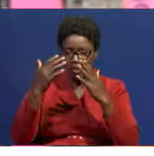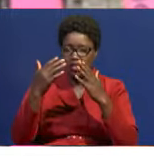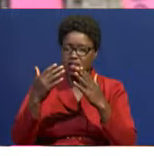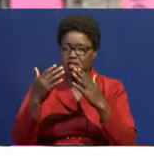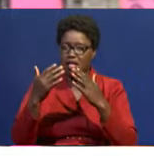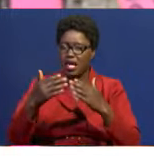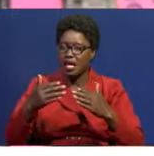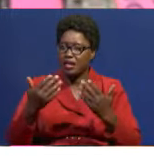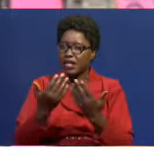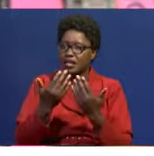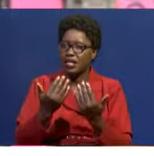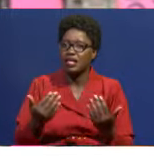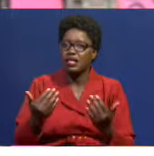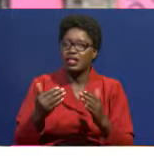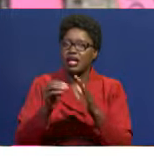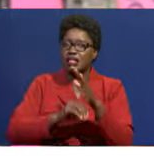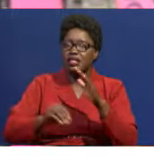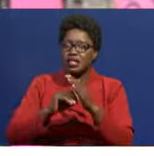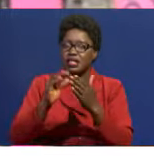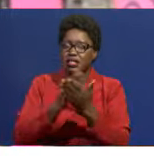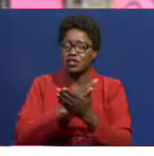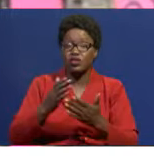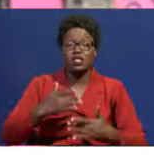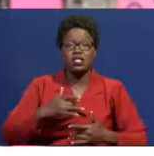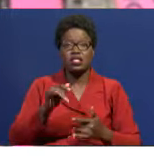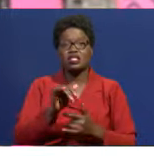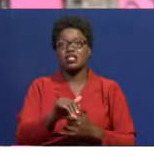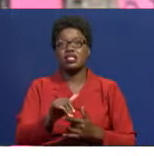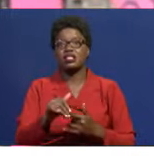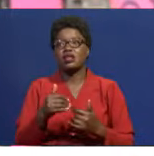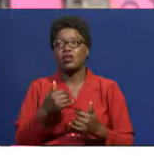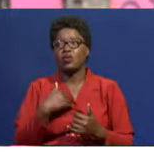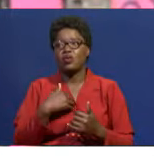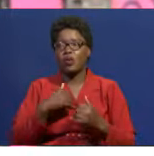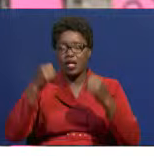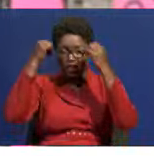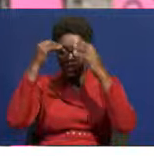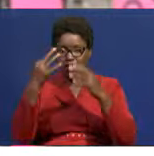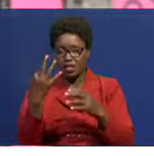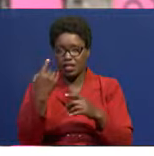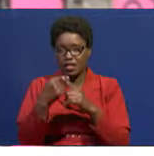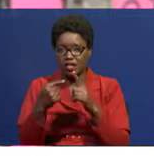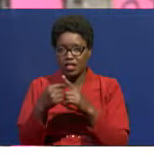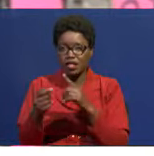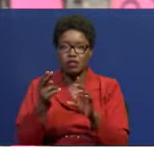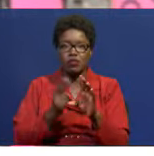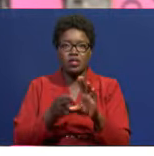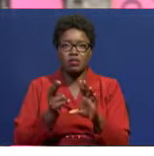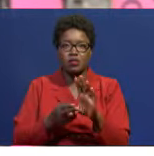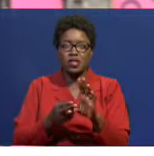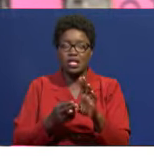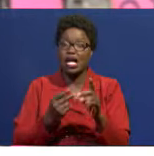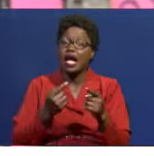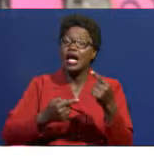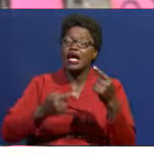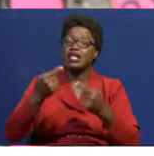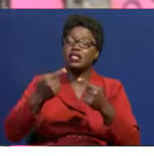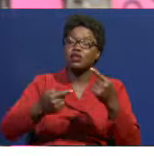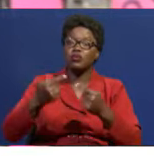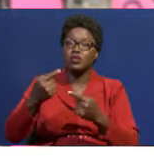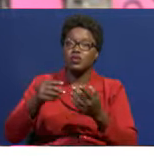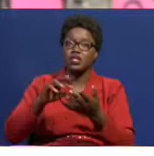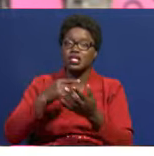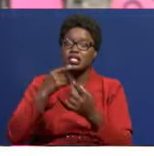there in the kindergarten section. It's very interesting that we've had even learners who are 3 years old participating in the race. That tells